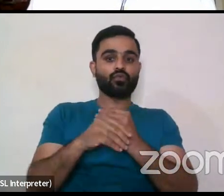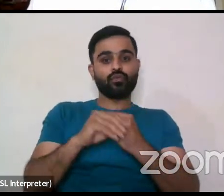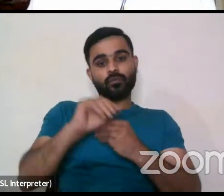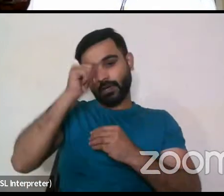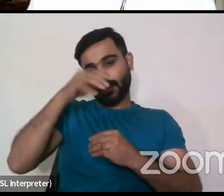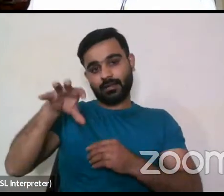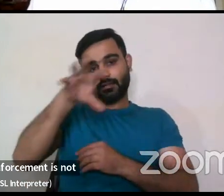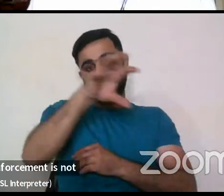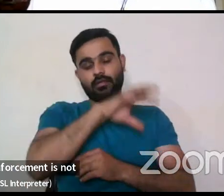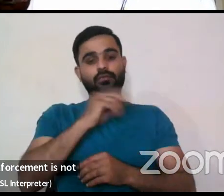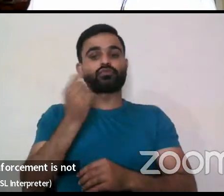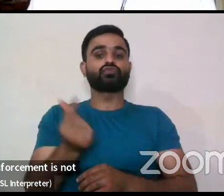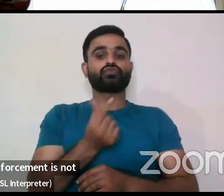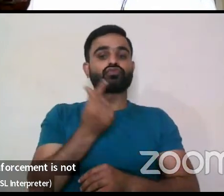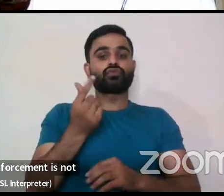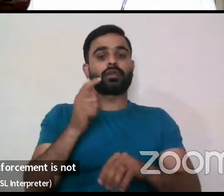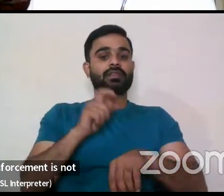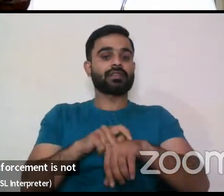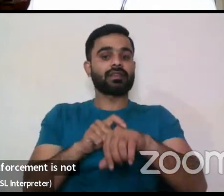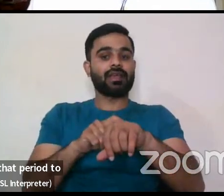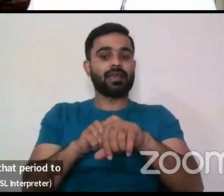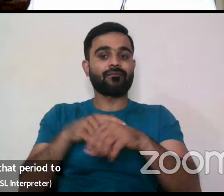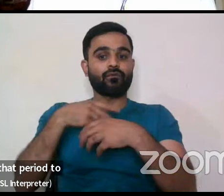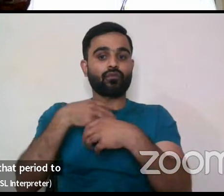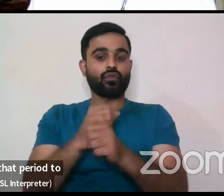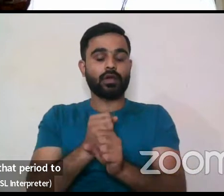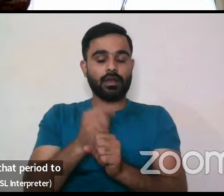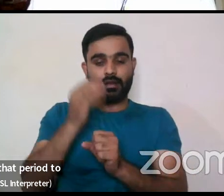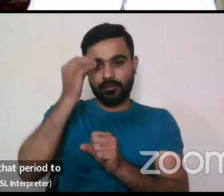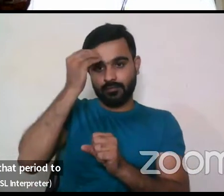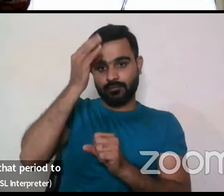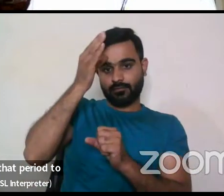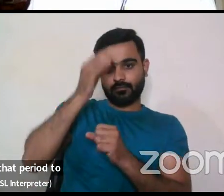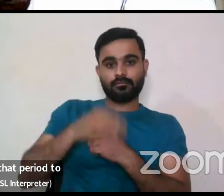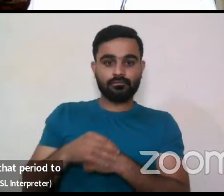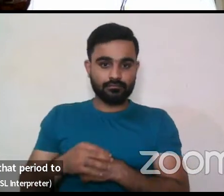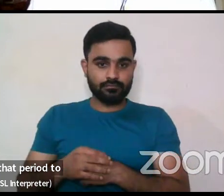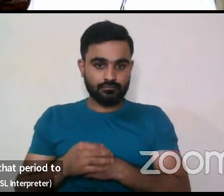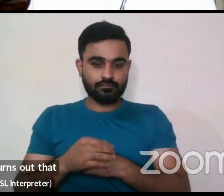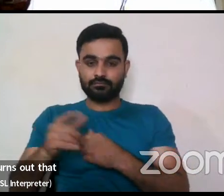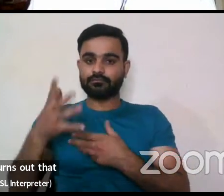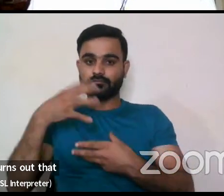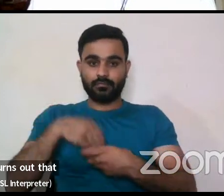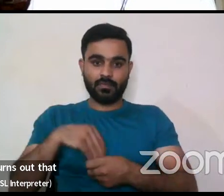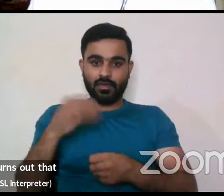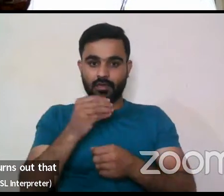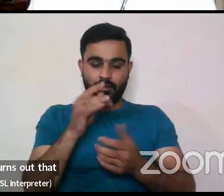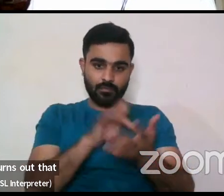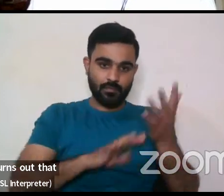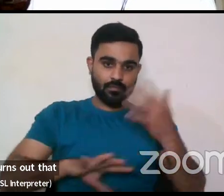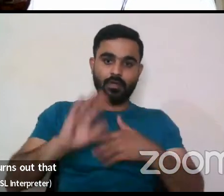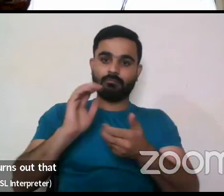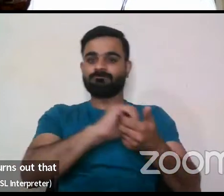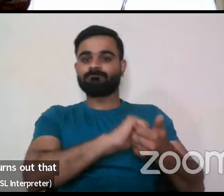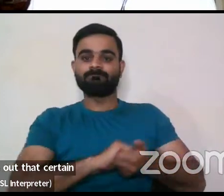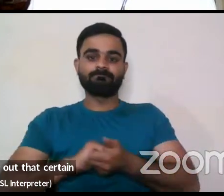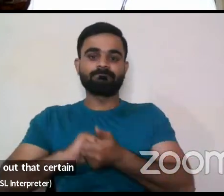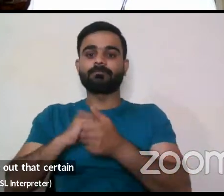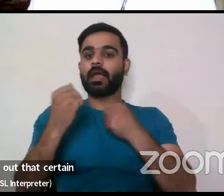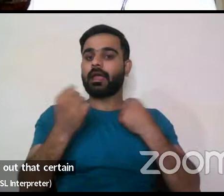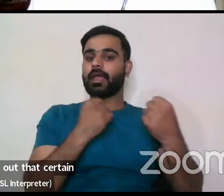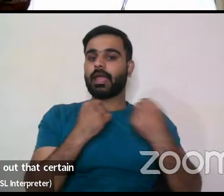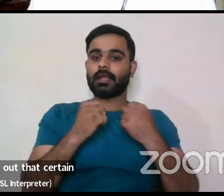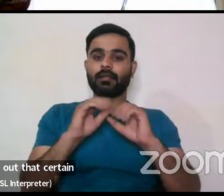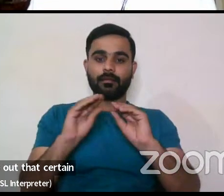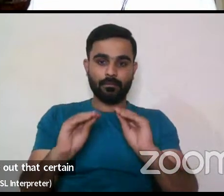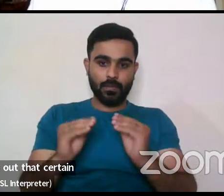can use that period to create greater awareness. And it turns out that certain countries are, of course, engaging in that exercise as well. Foremost, I